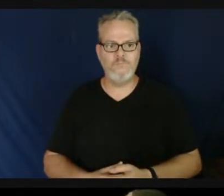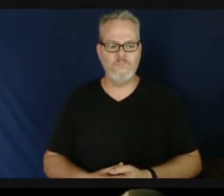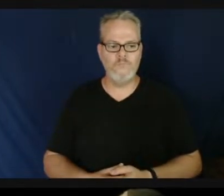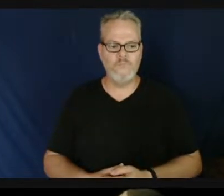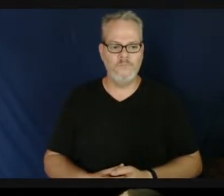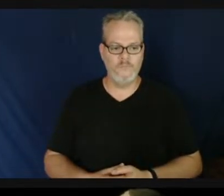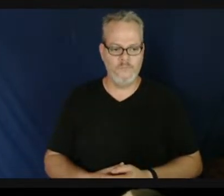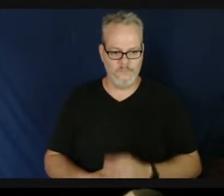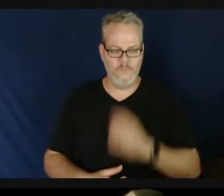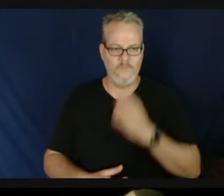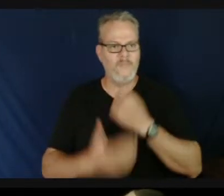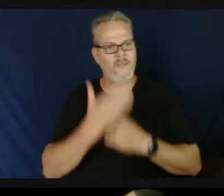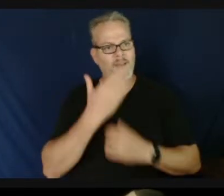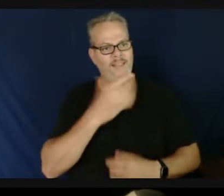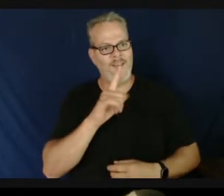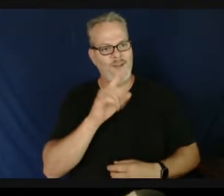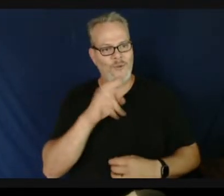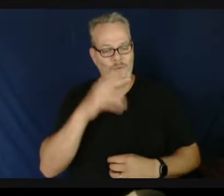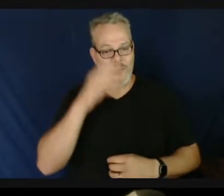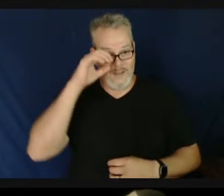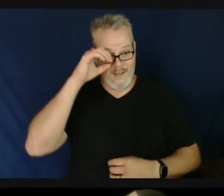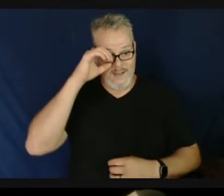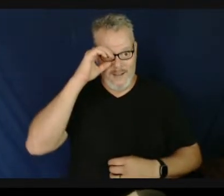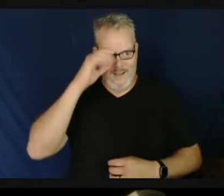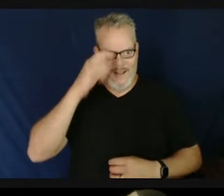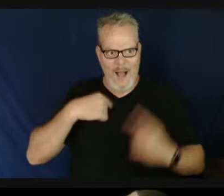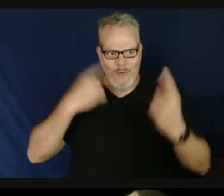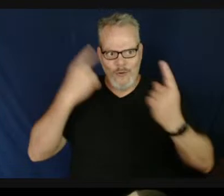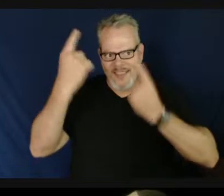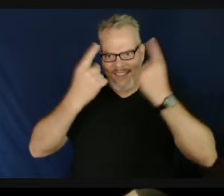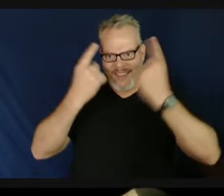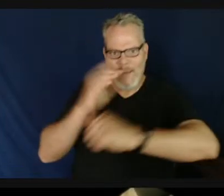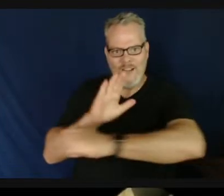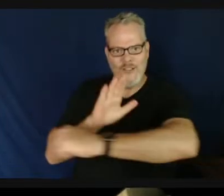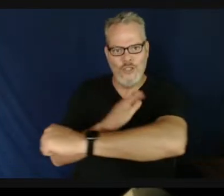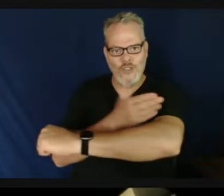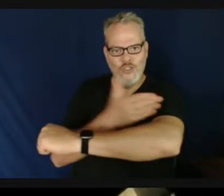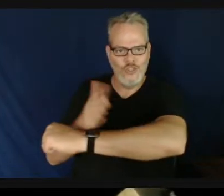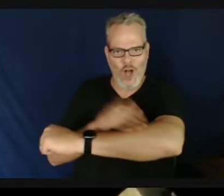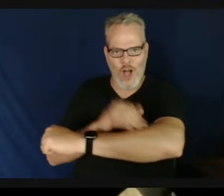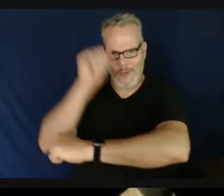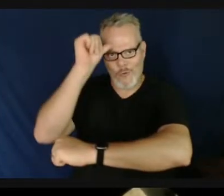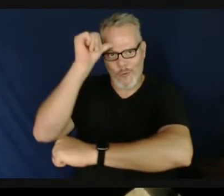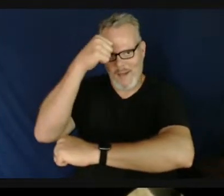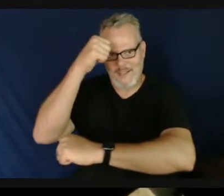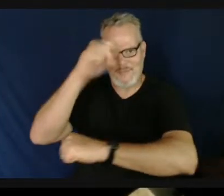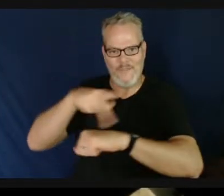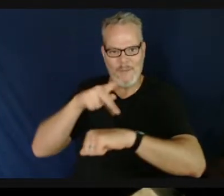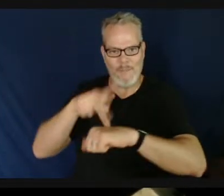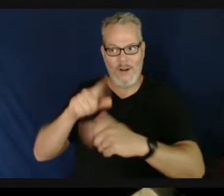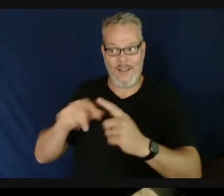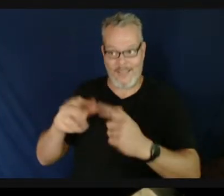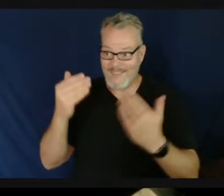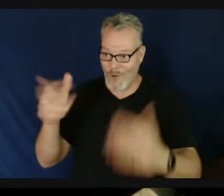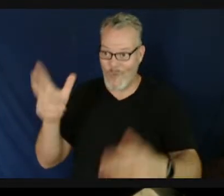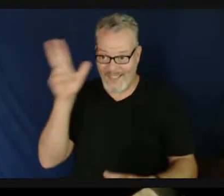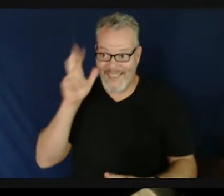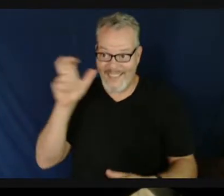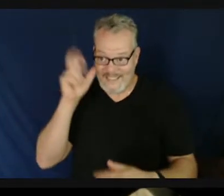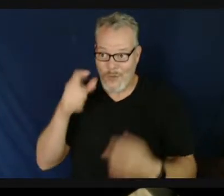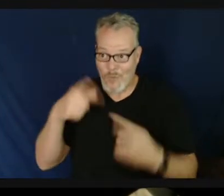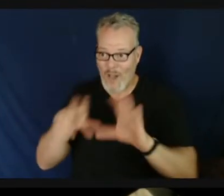All right. Thank you, Lou. You're welcome. I'm gonna think about this song for the park. And you can listen to it while you're on the Haleon.